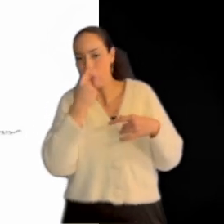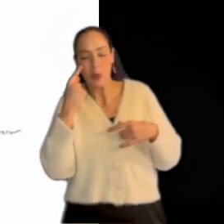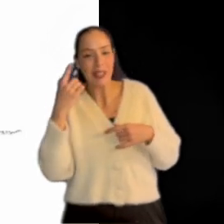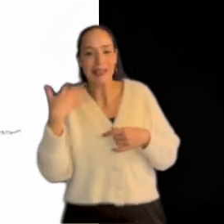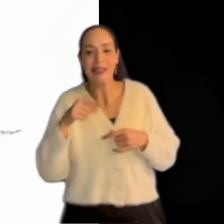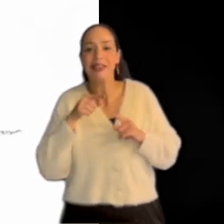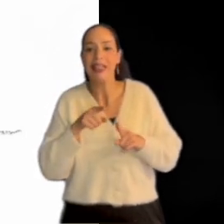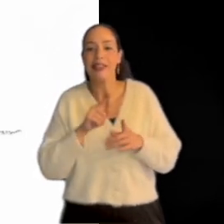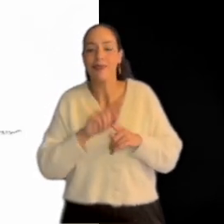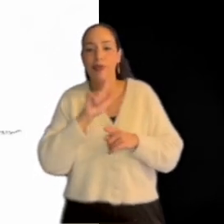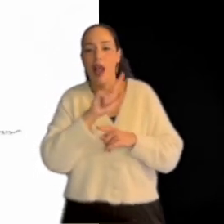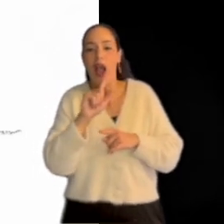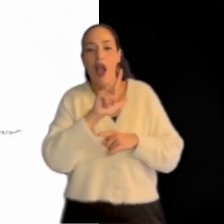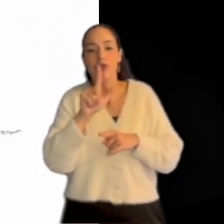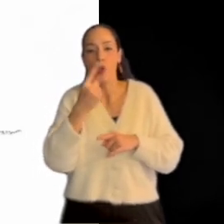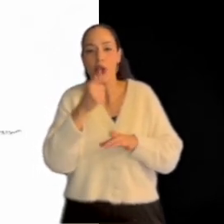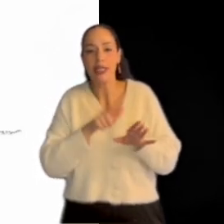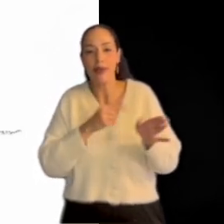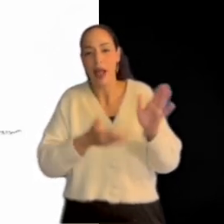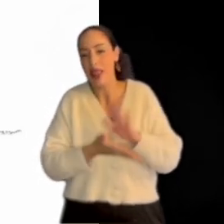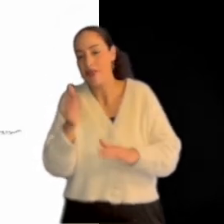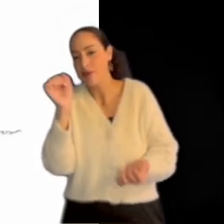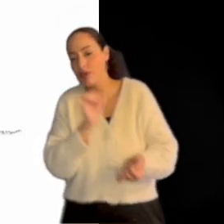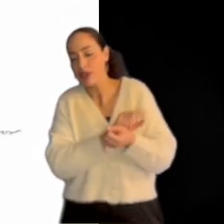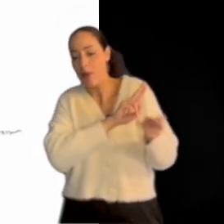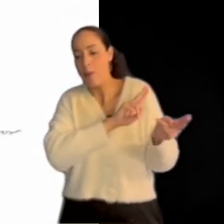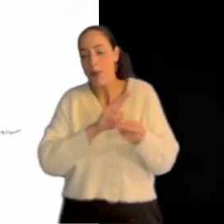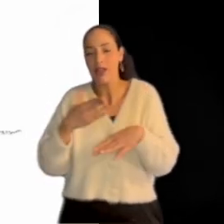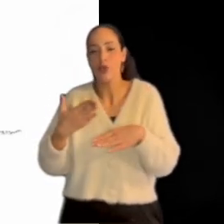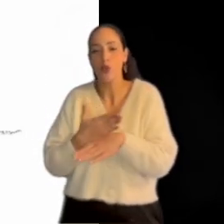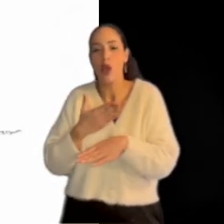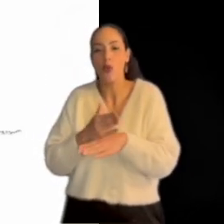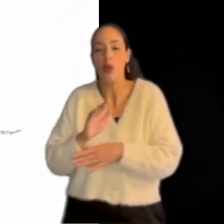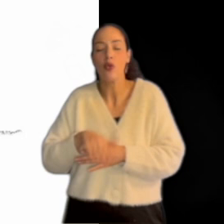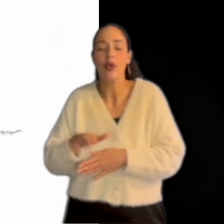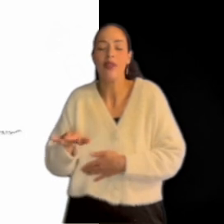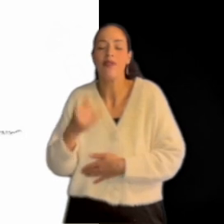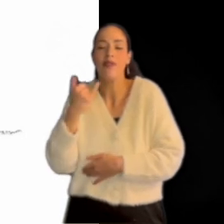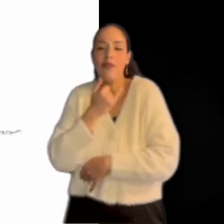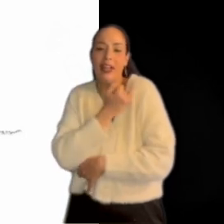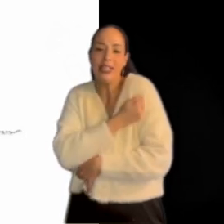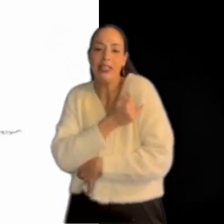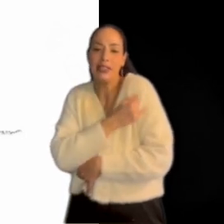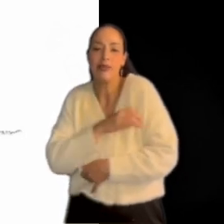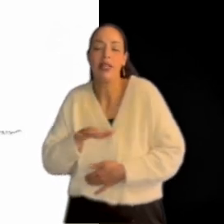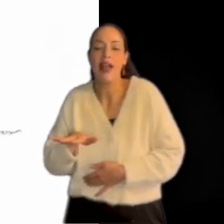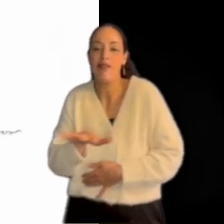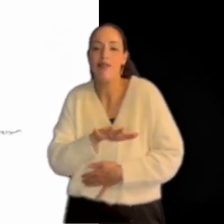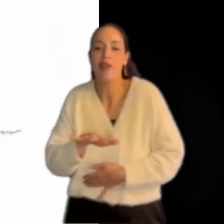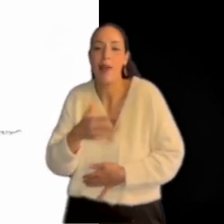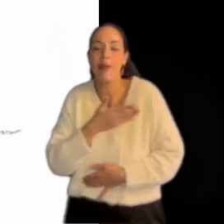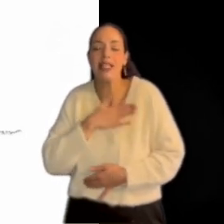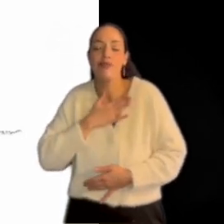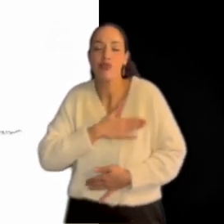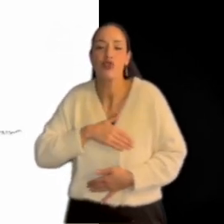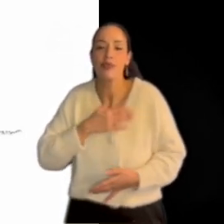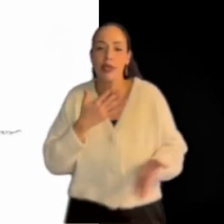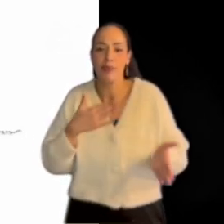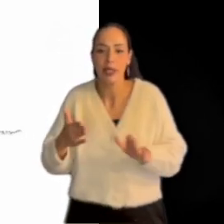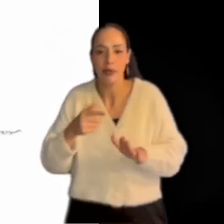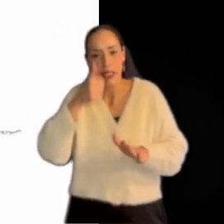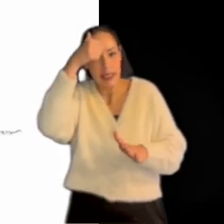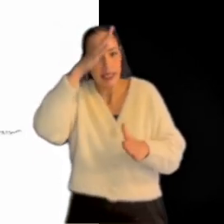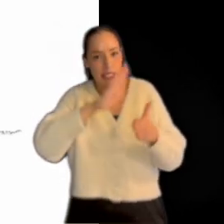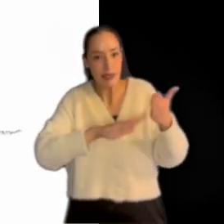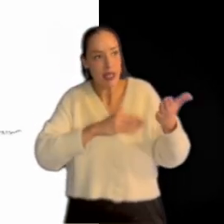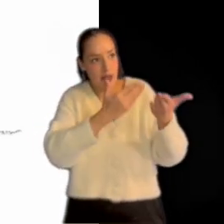with those victims and their bereaved families. However, this experience did provide me with the rest that I craved, but perhaps most significantly, it taught